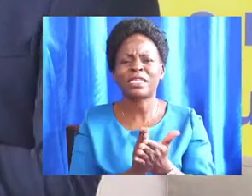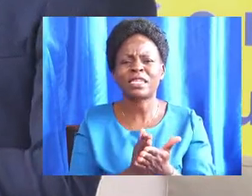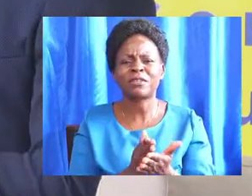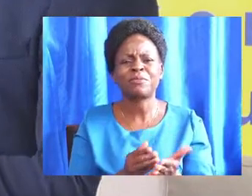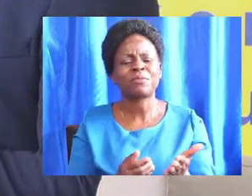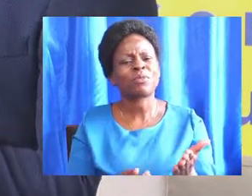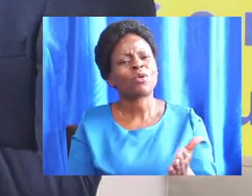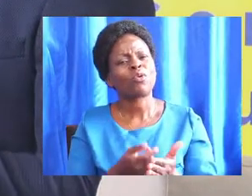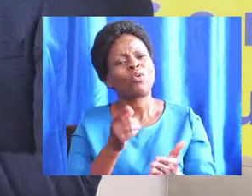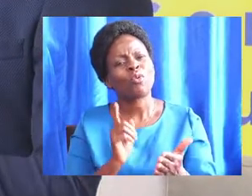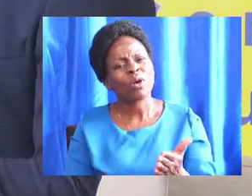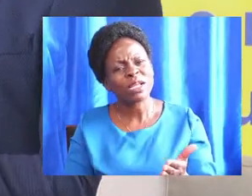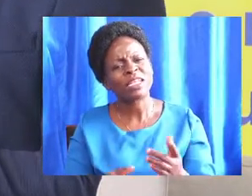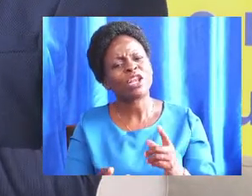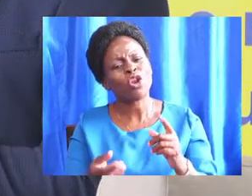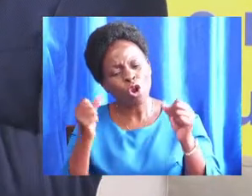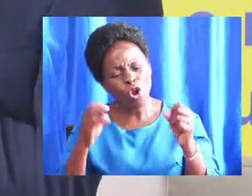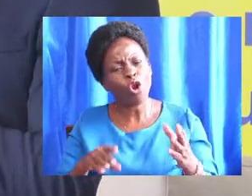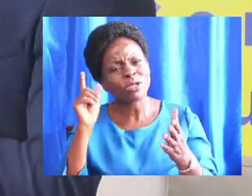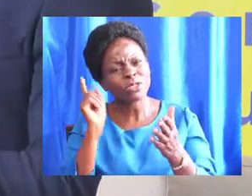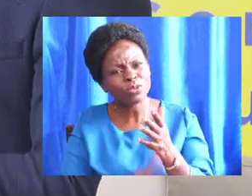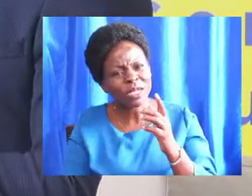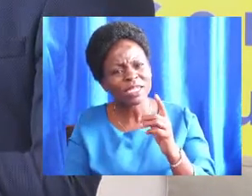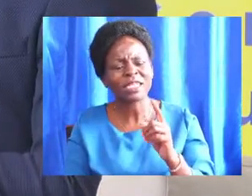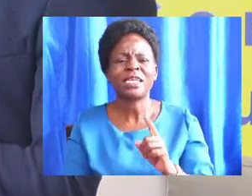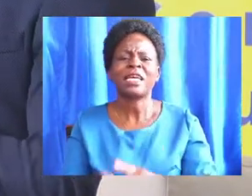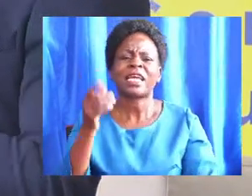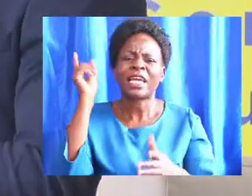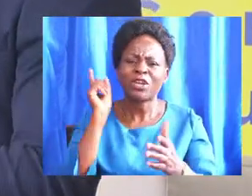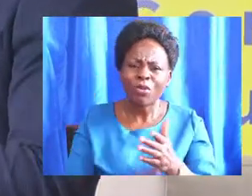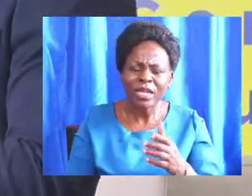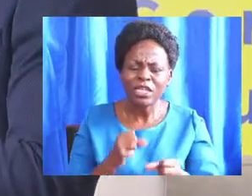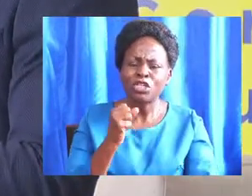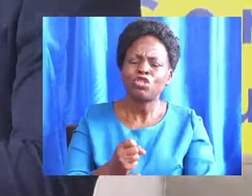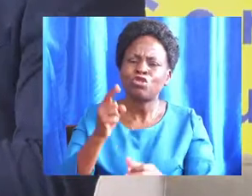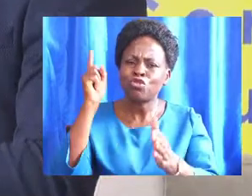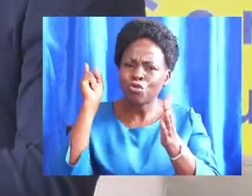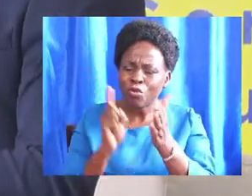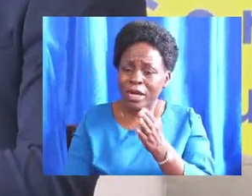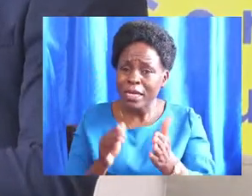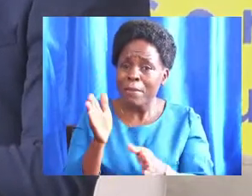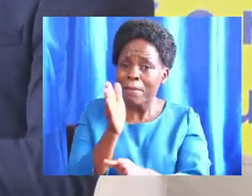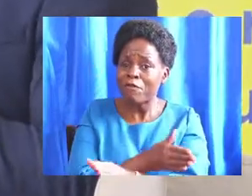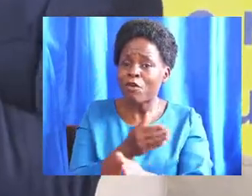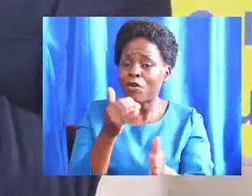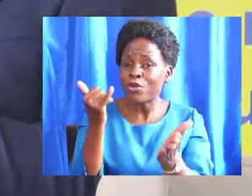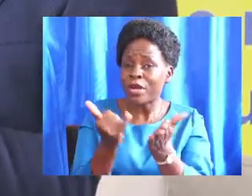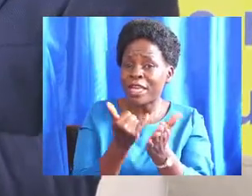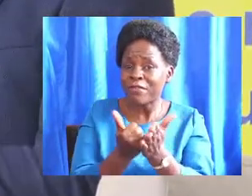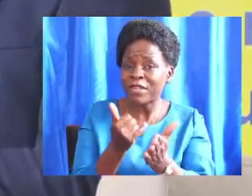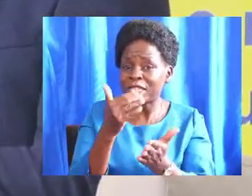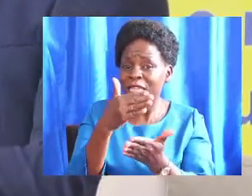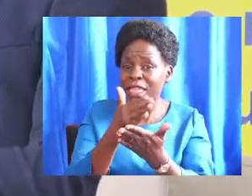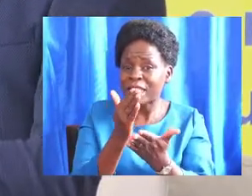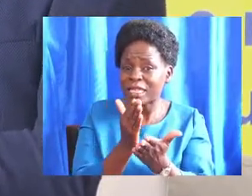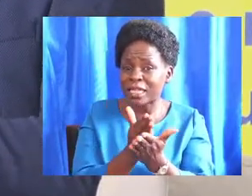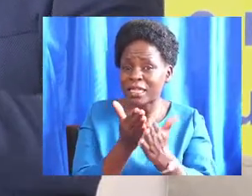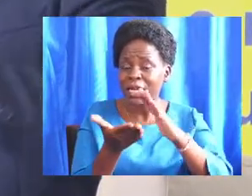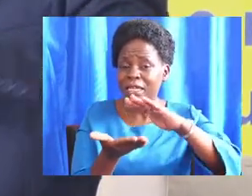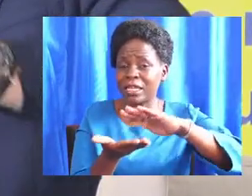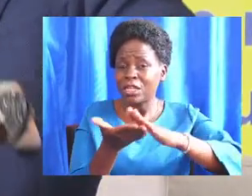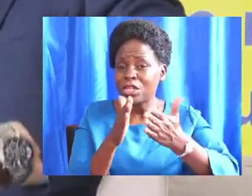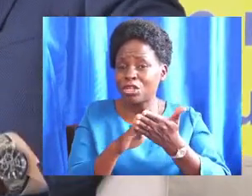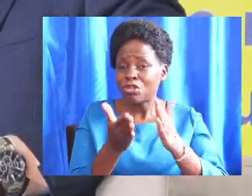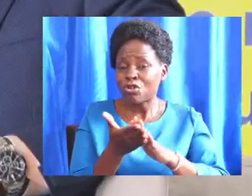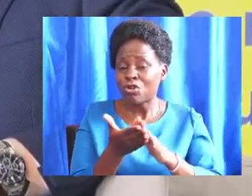the losses? What are the gains? What should you do before you invest in this sector? And the stakeholders already that are in